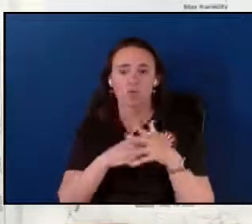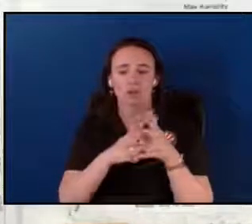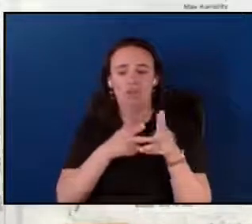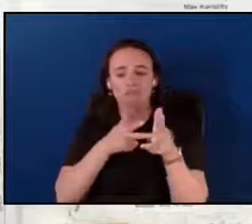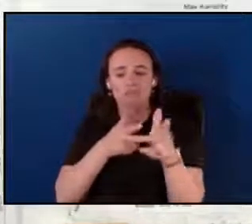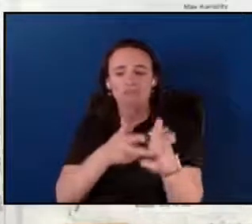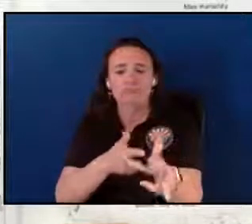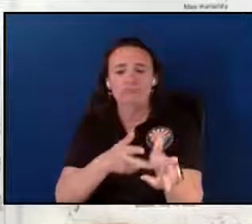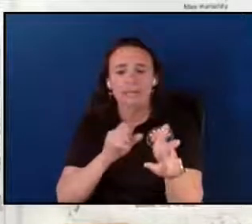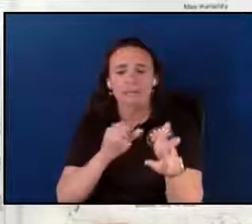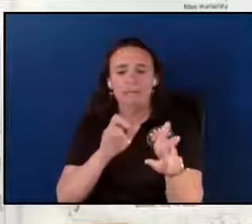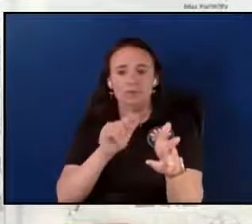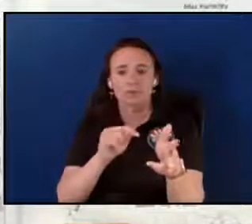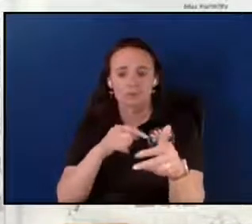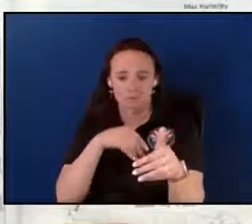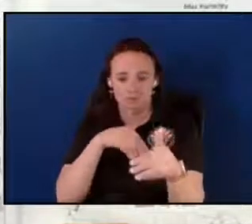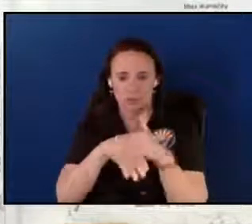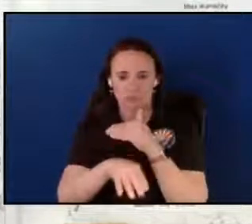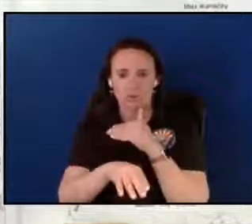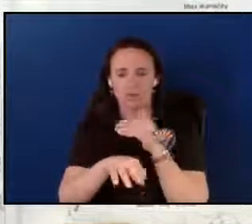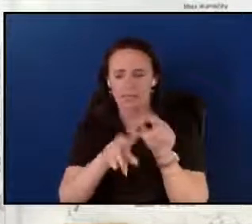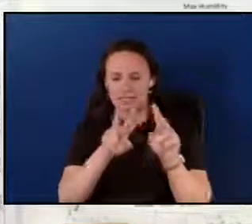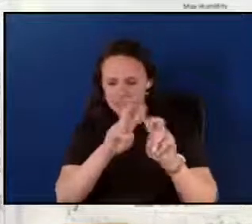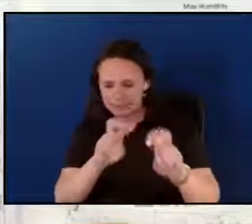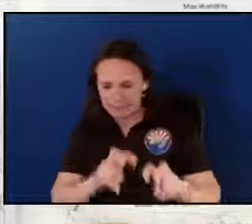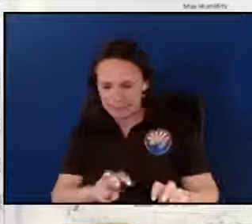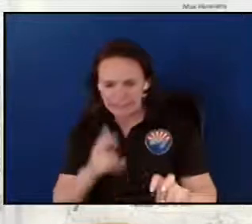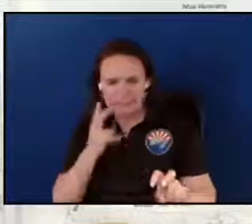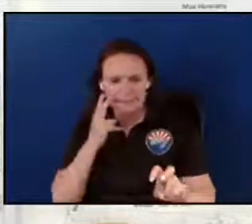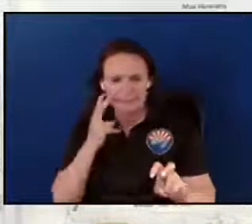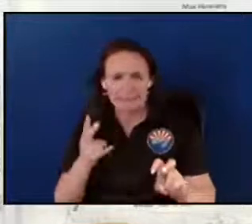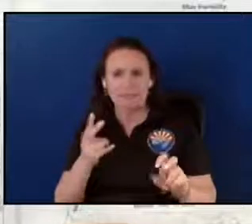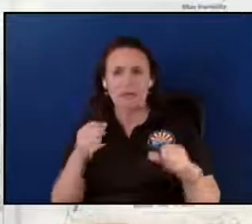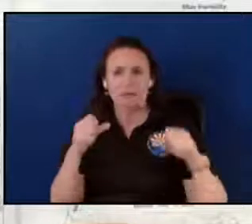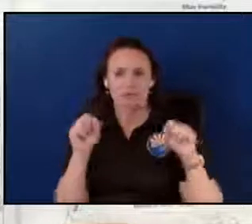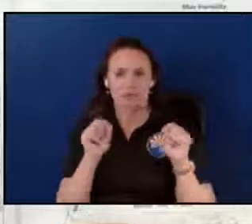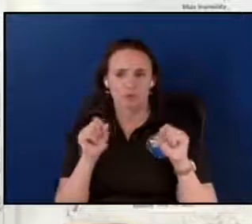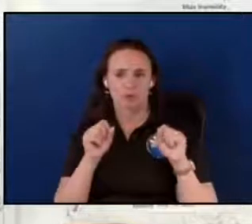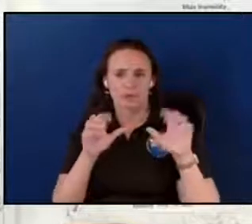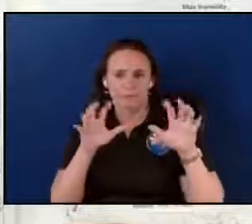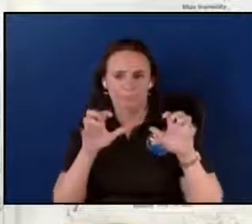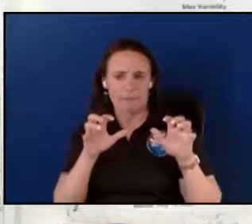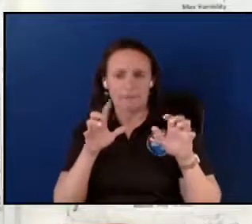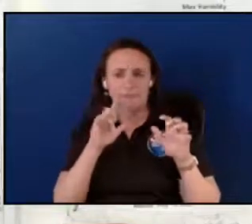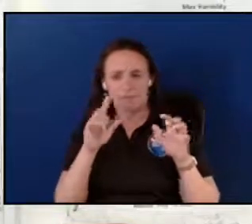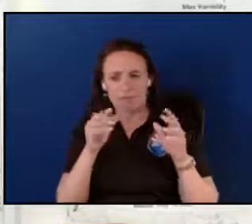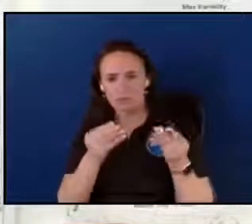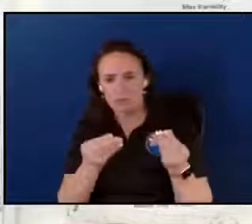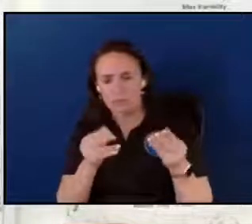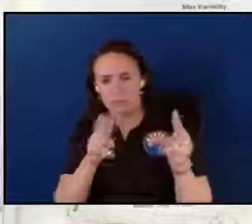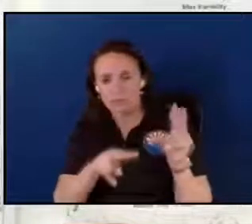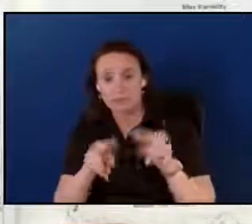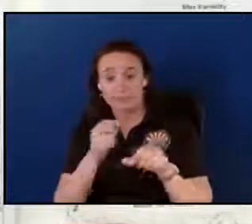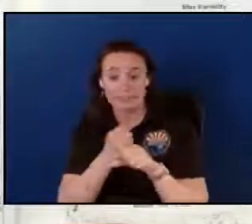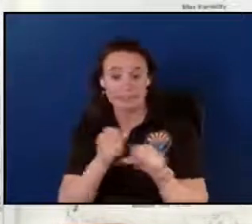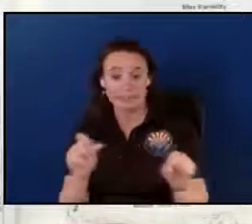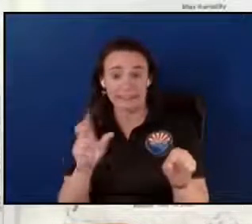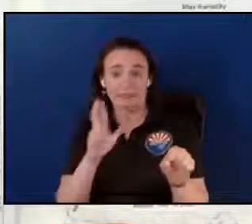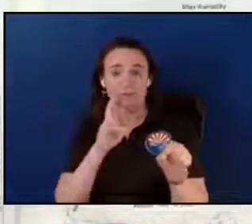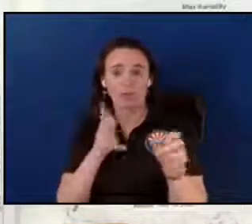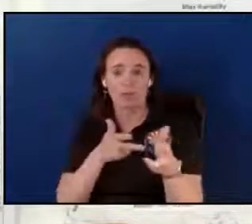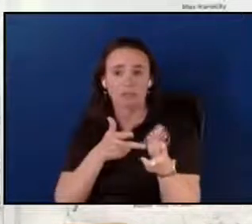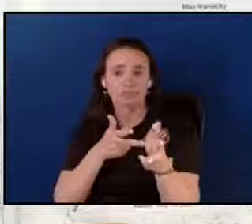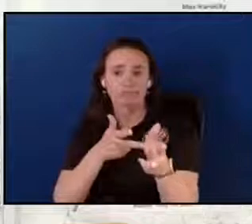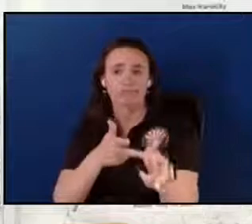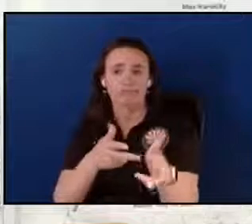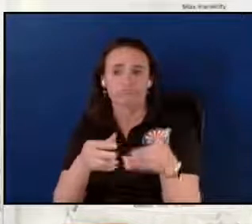need to get in and assess to see about their freezers and go assess their property. If it's safe enough, we will do an escort into 121